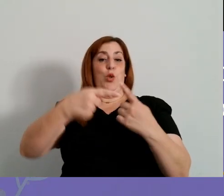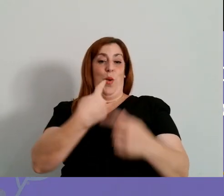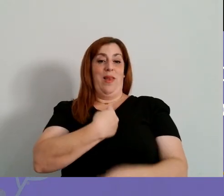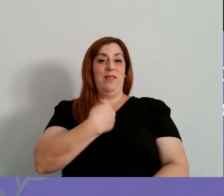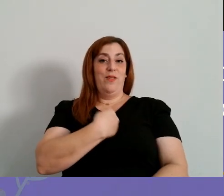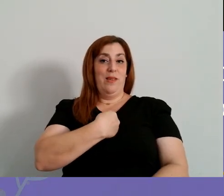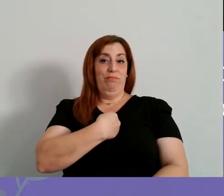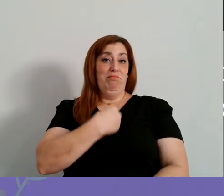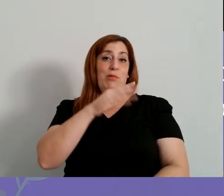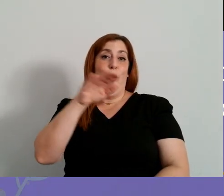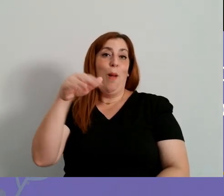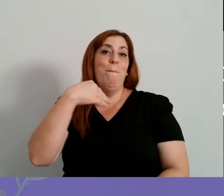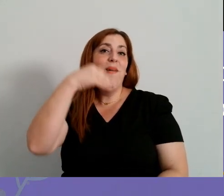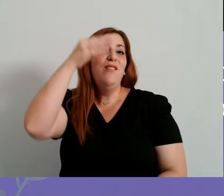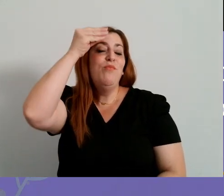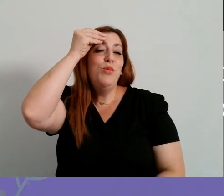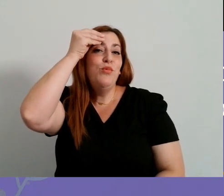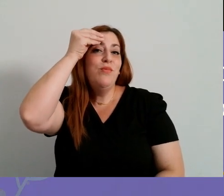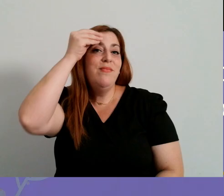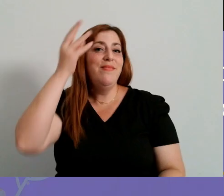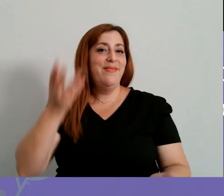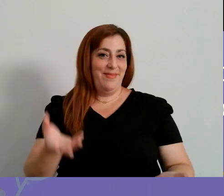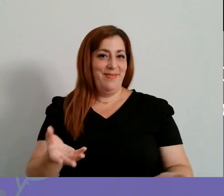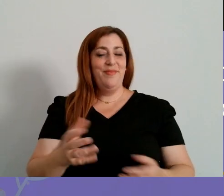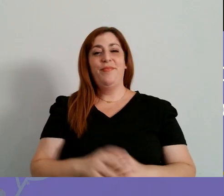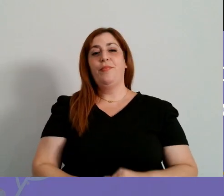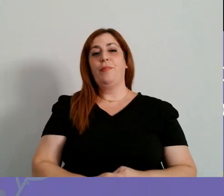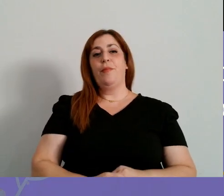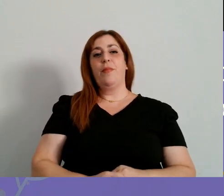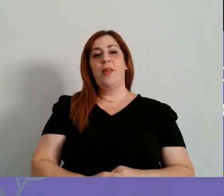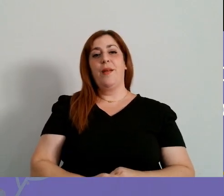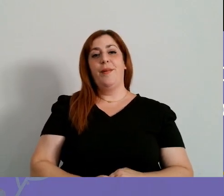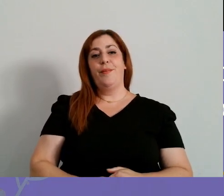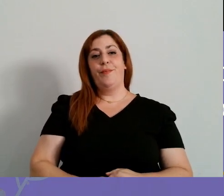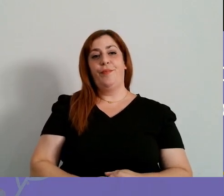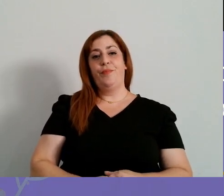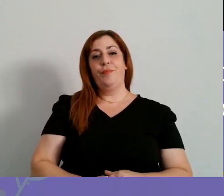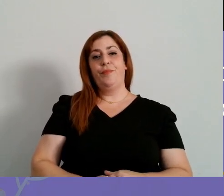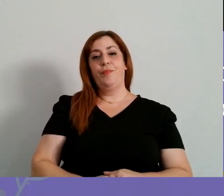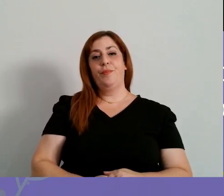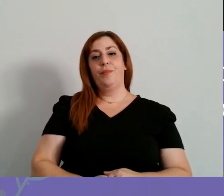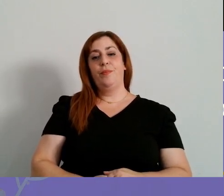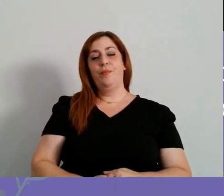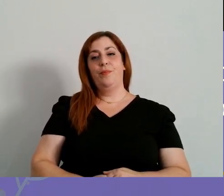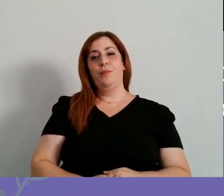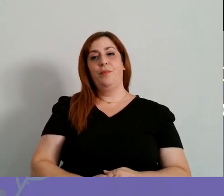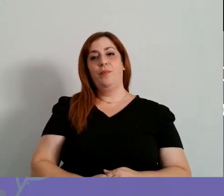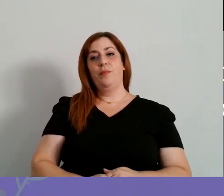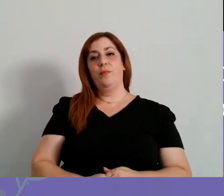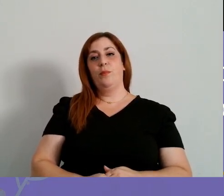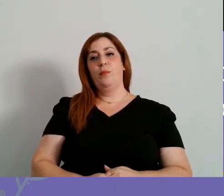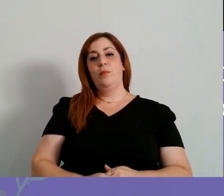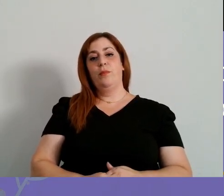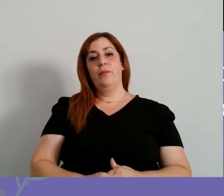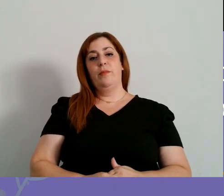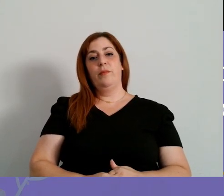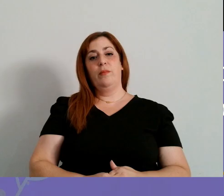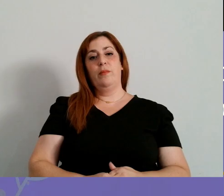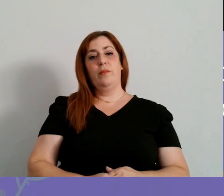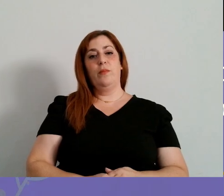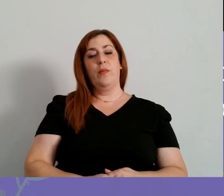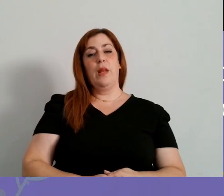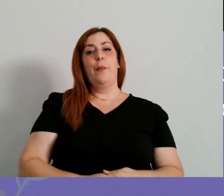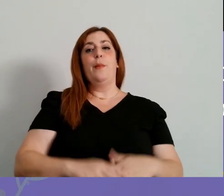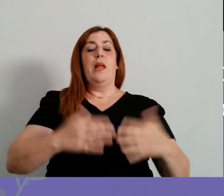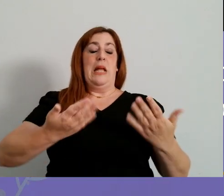seen is that when you're advocating for accommodations, that they say, oh, okay, you're autistic